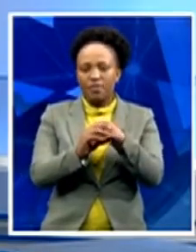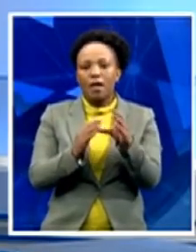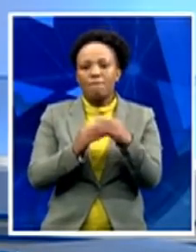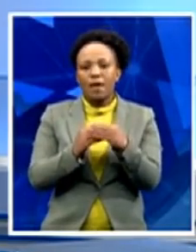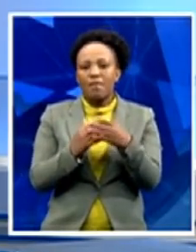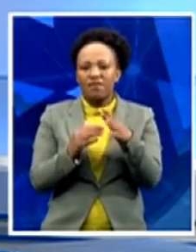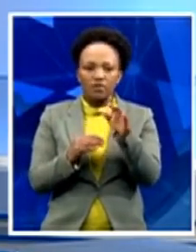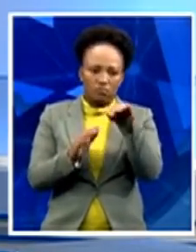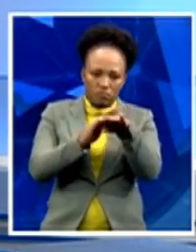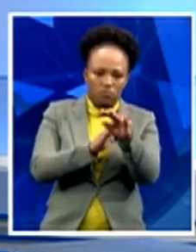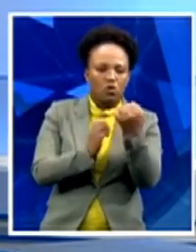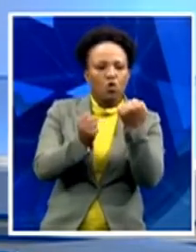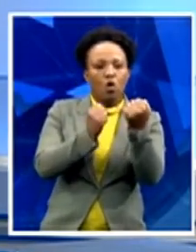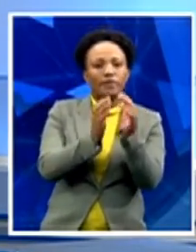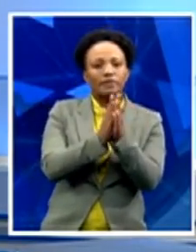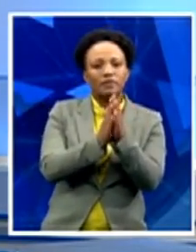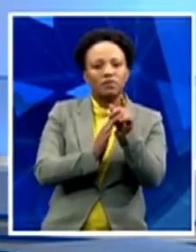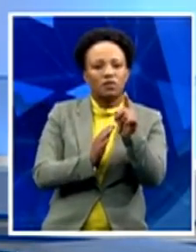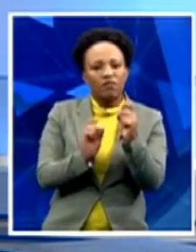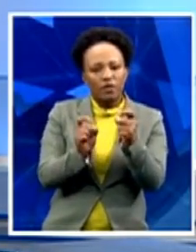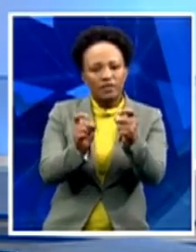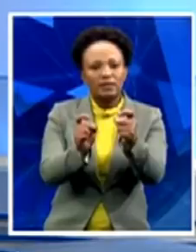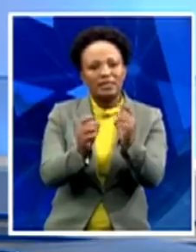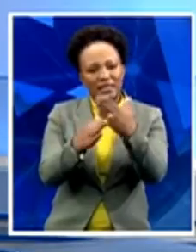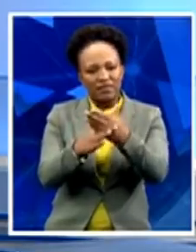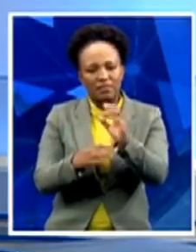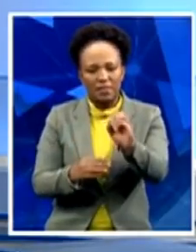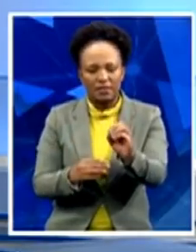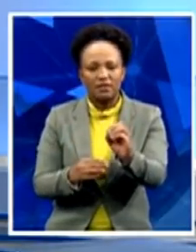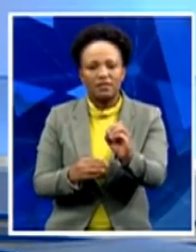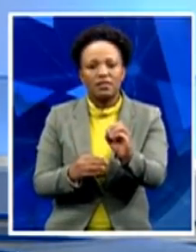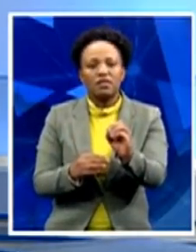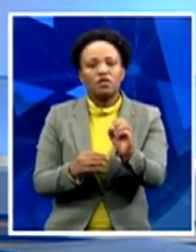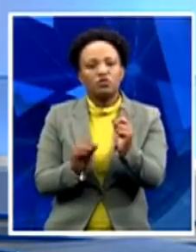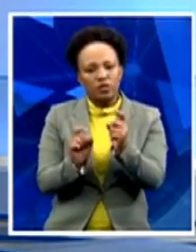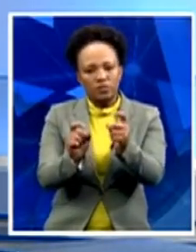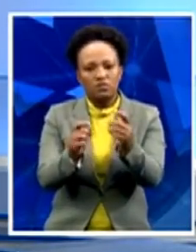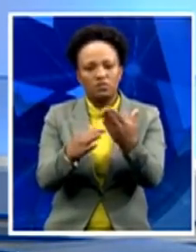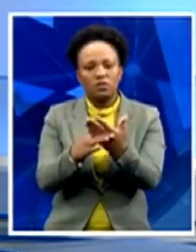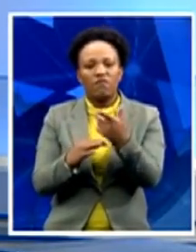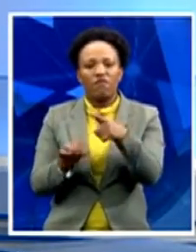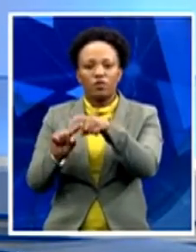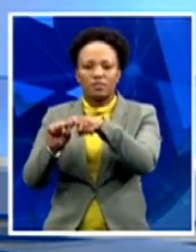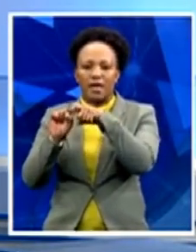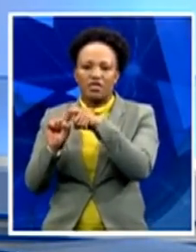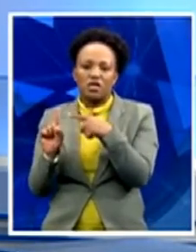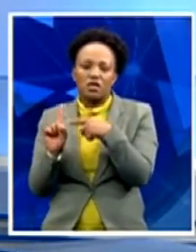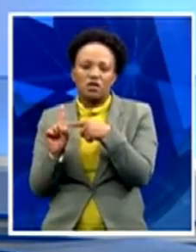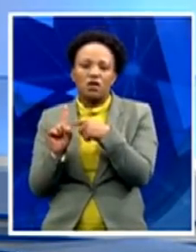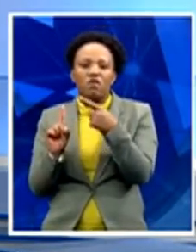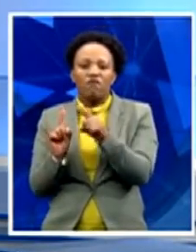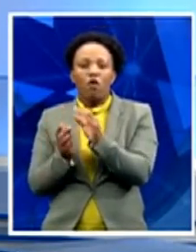application for intervention or to intervene in the suspension of the Secretary-General Ace Magashule, saying that the organization would be